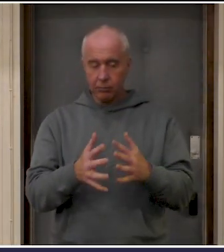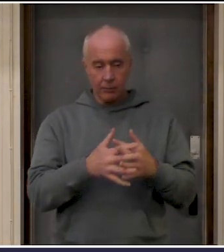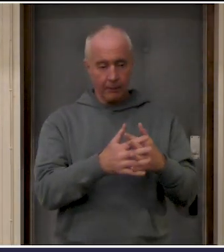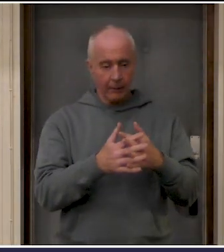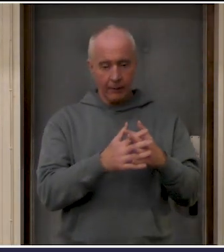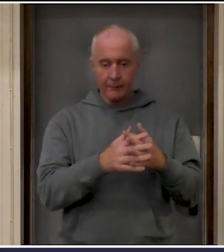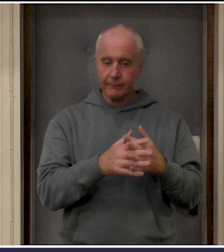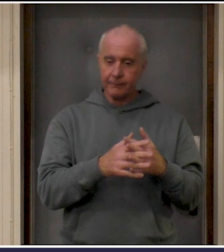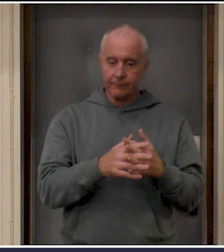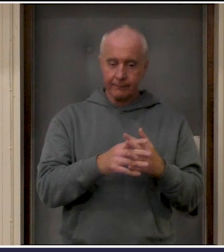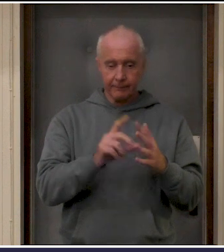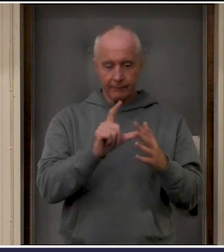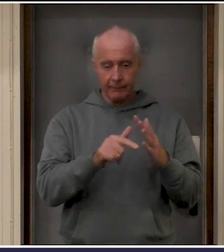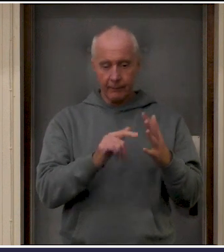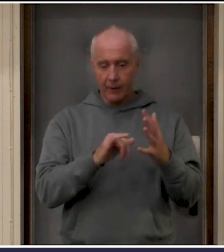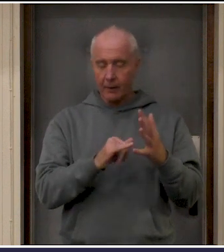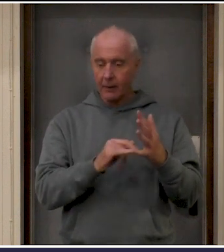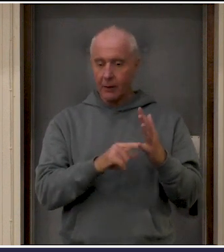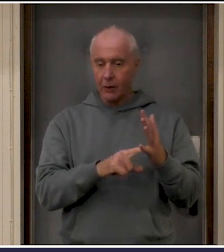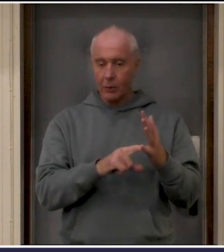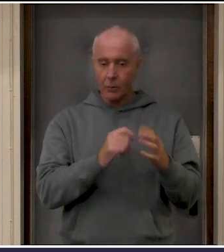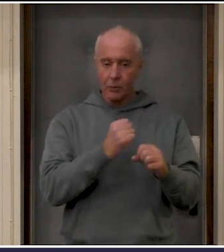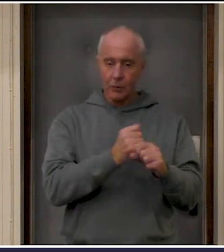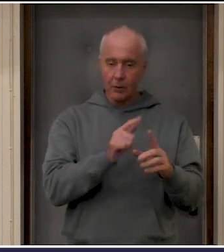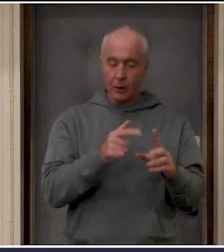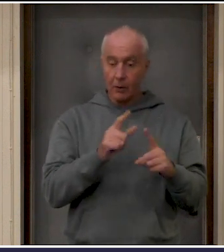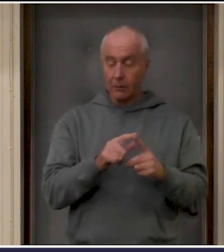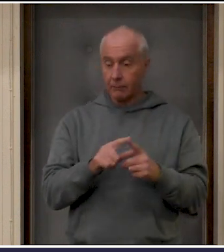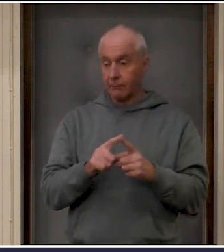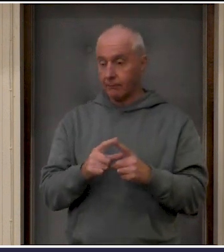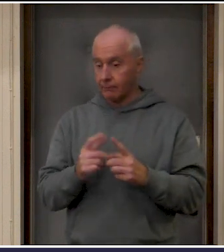Guard. 10,000 kW net electrical output.